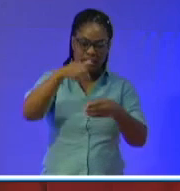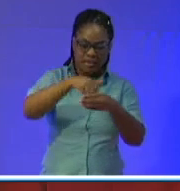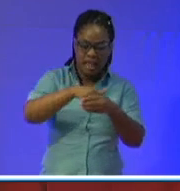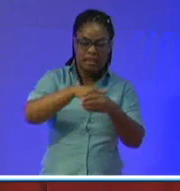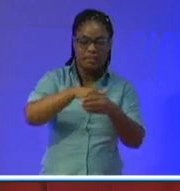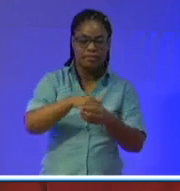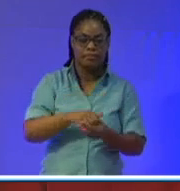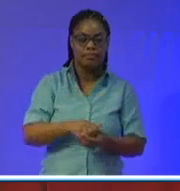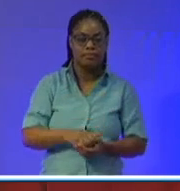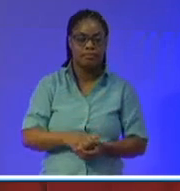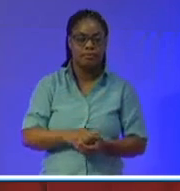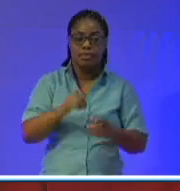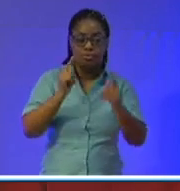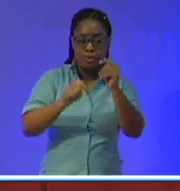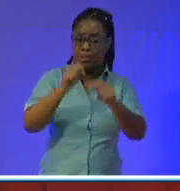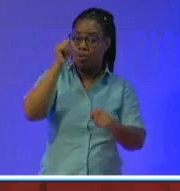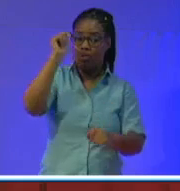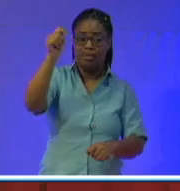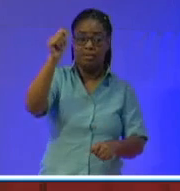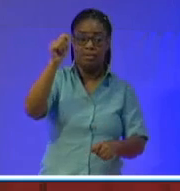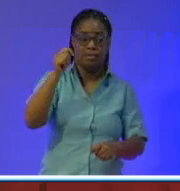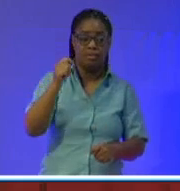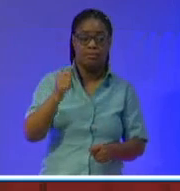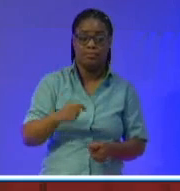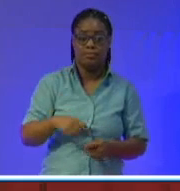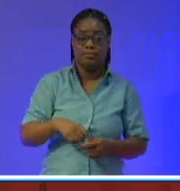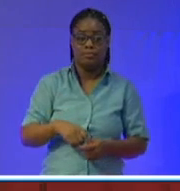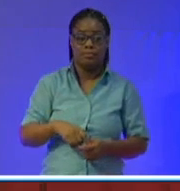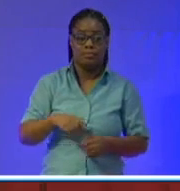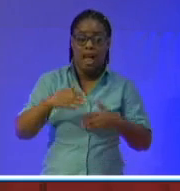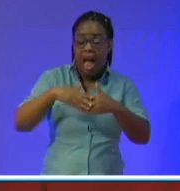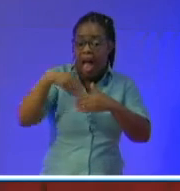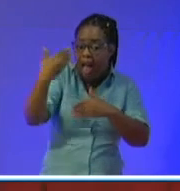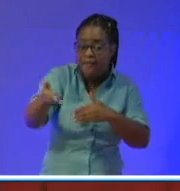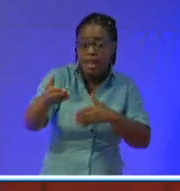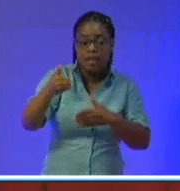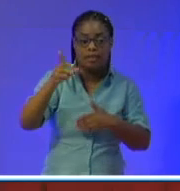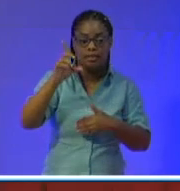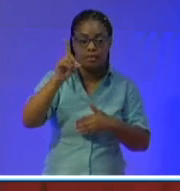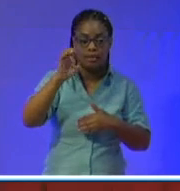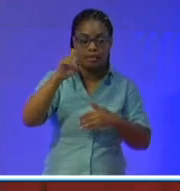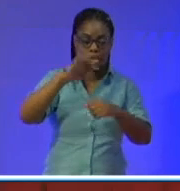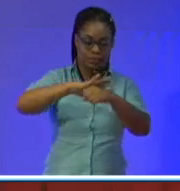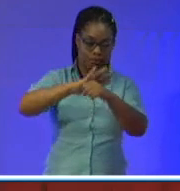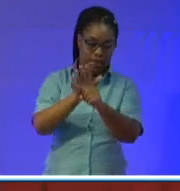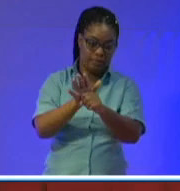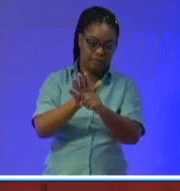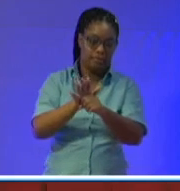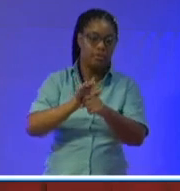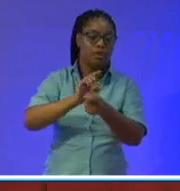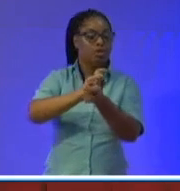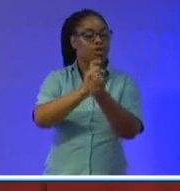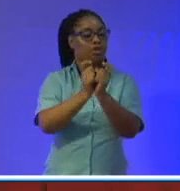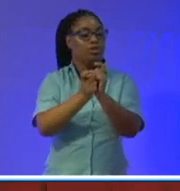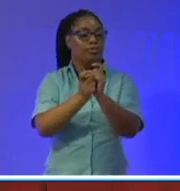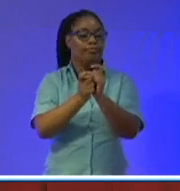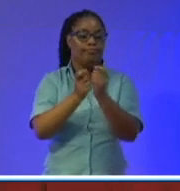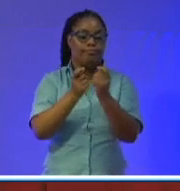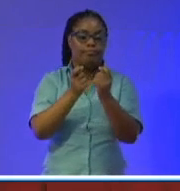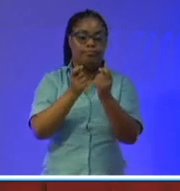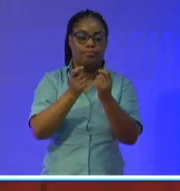becomes non-strain, it outbeats Delta, but symptoms are much? That's the first question. The